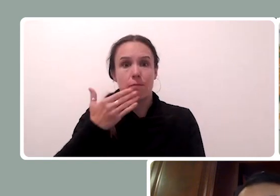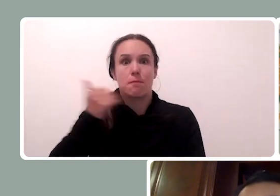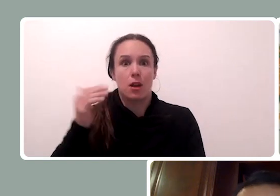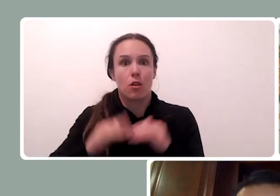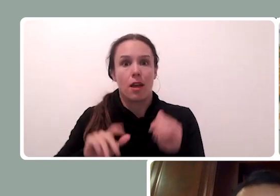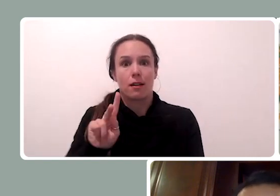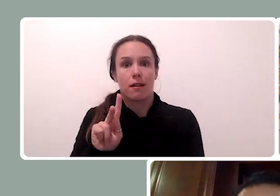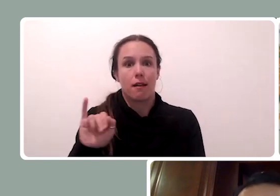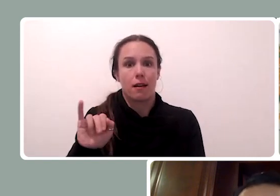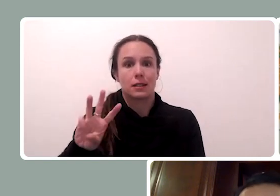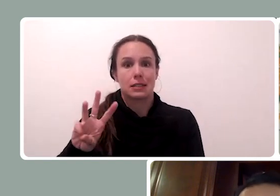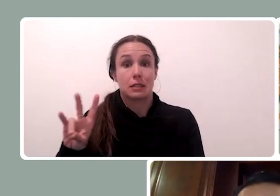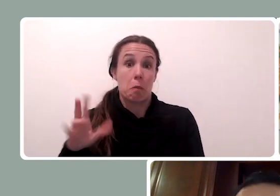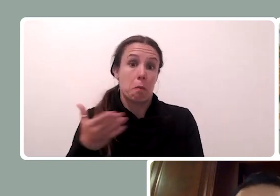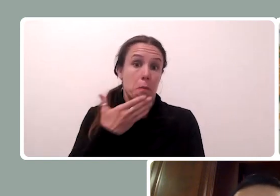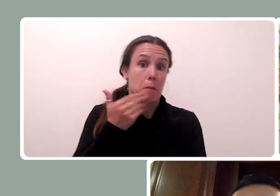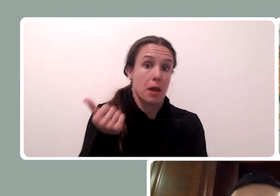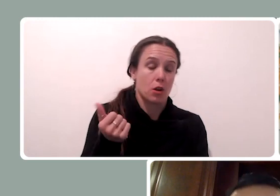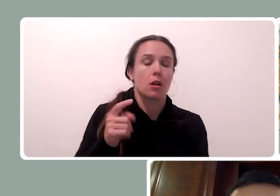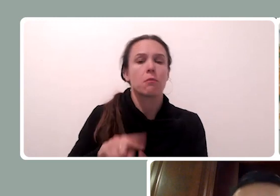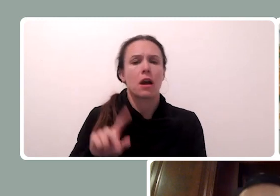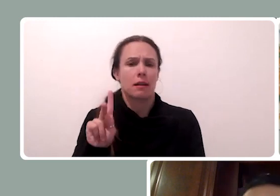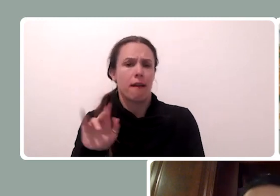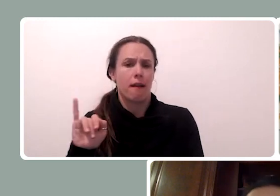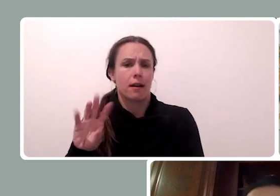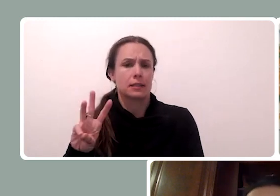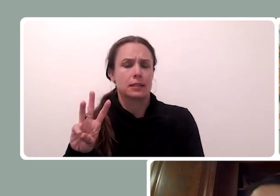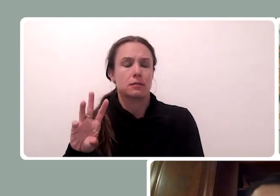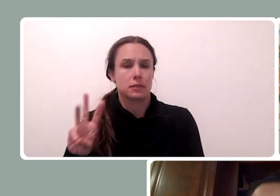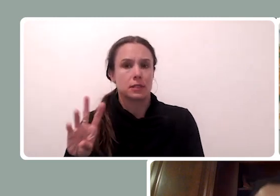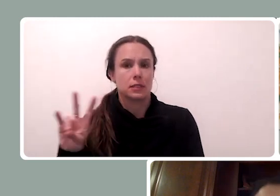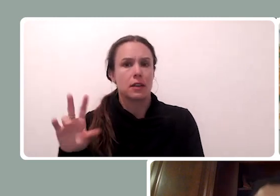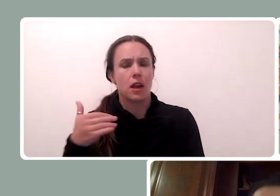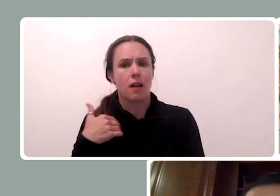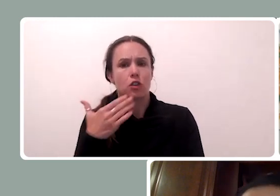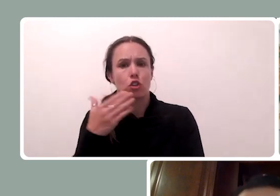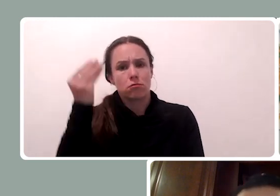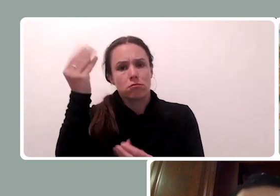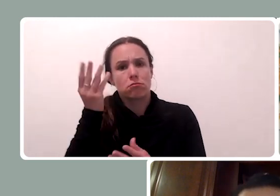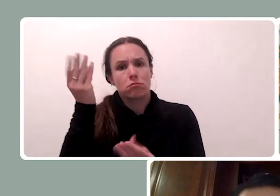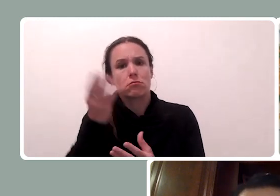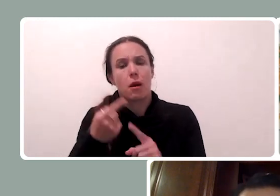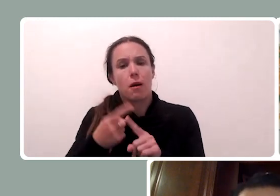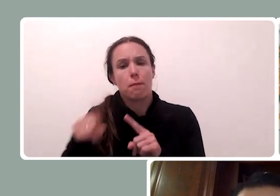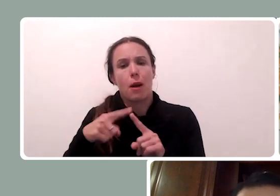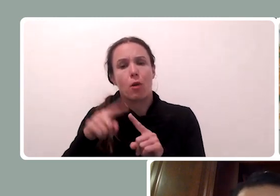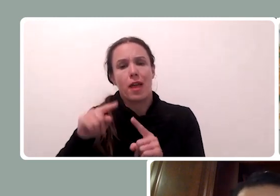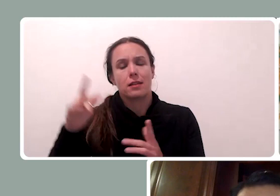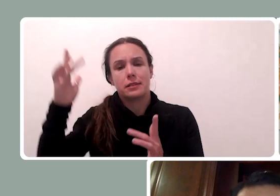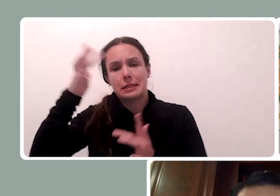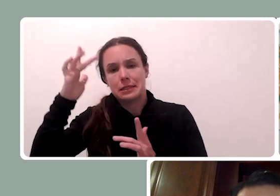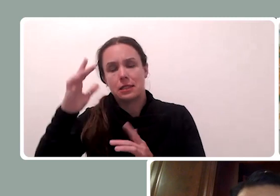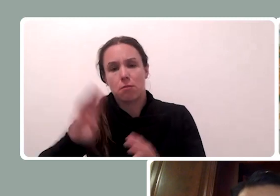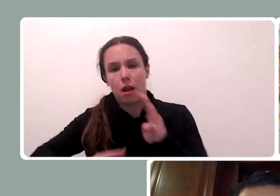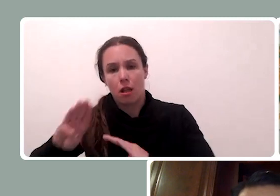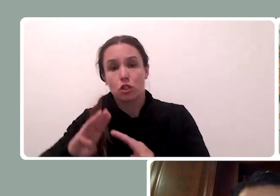be better. But getting a Ki-67 does give you an input about the disease biology. And Dr. Gupta, can you